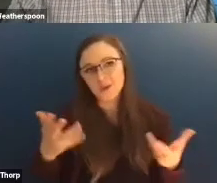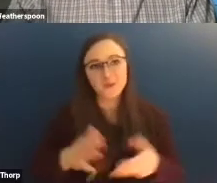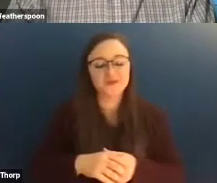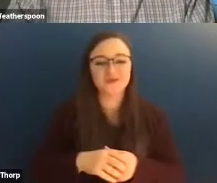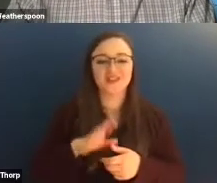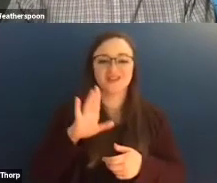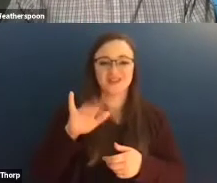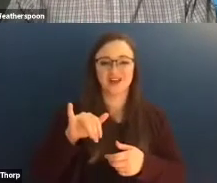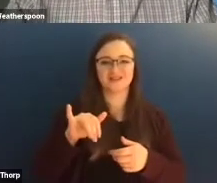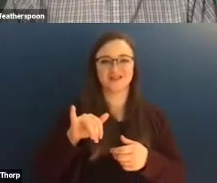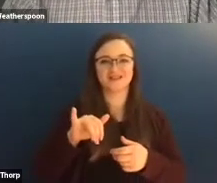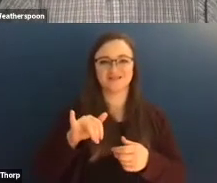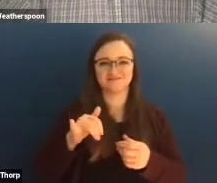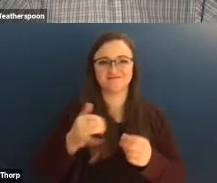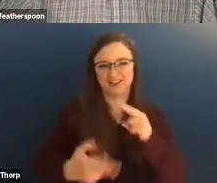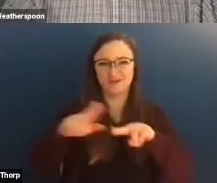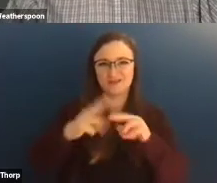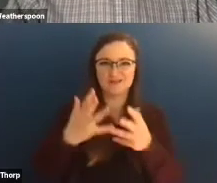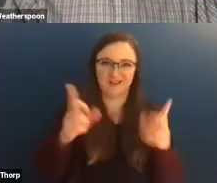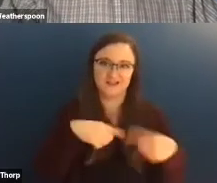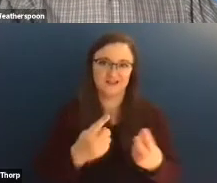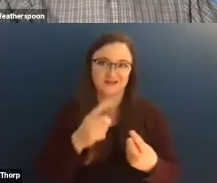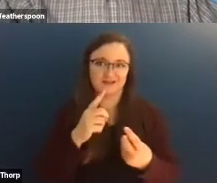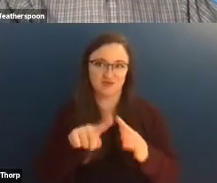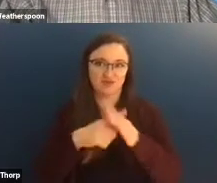increased since the pandemic started.